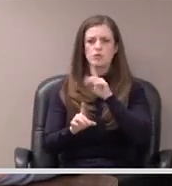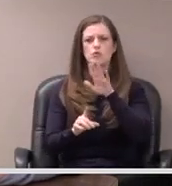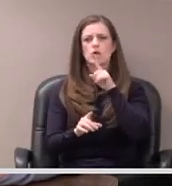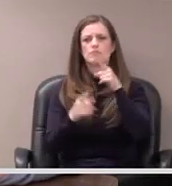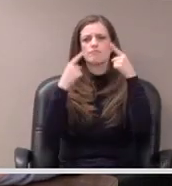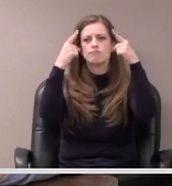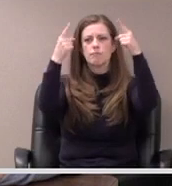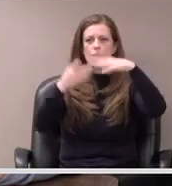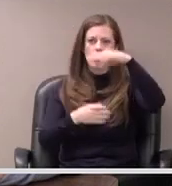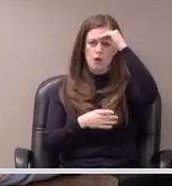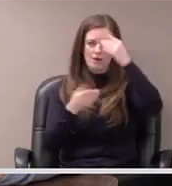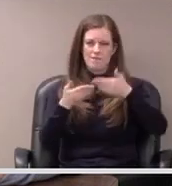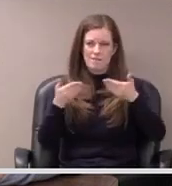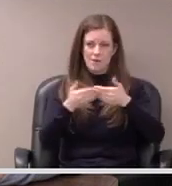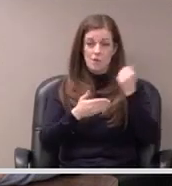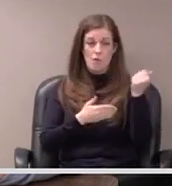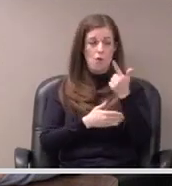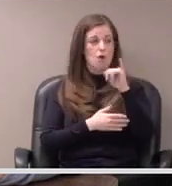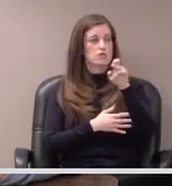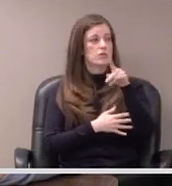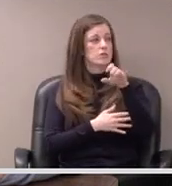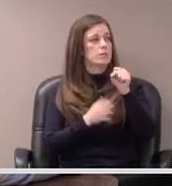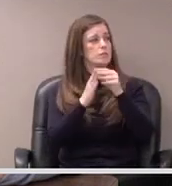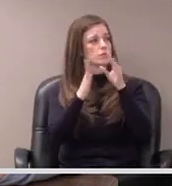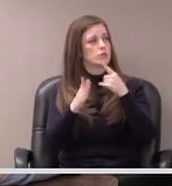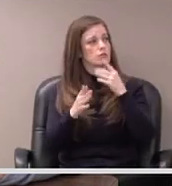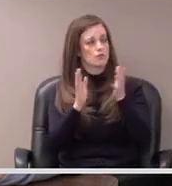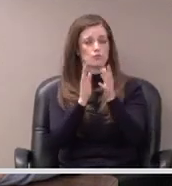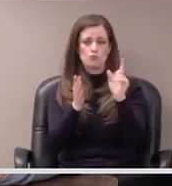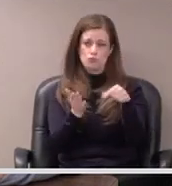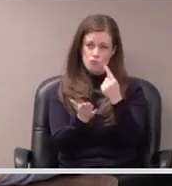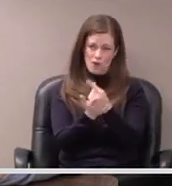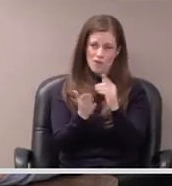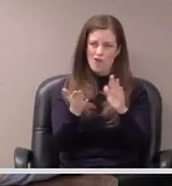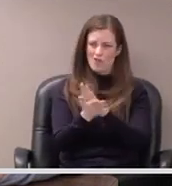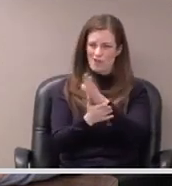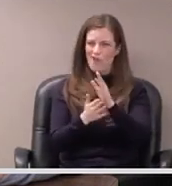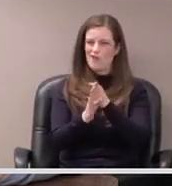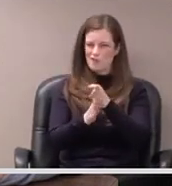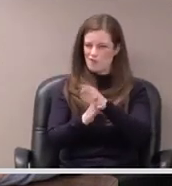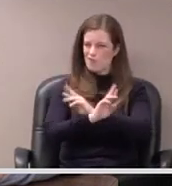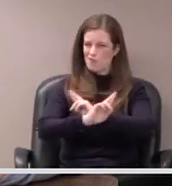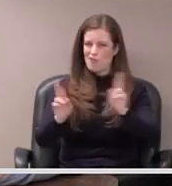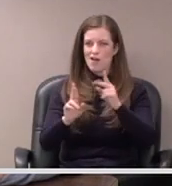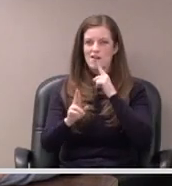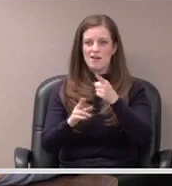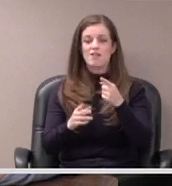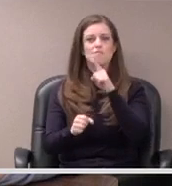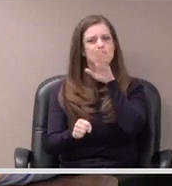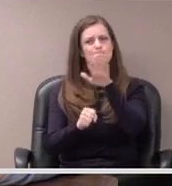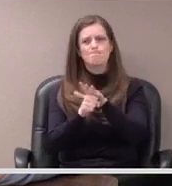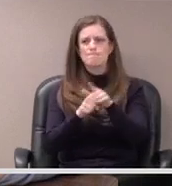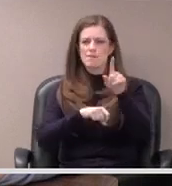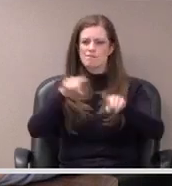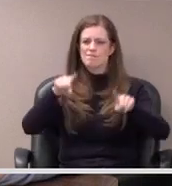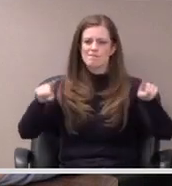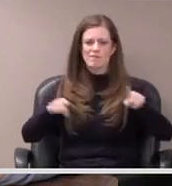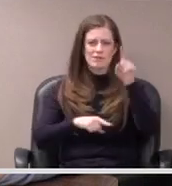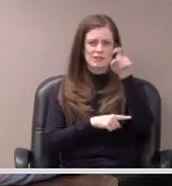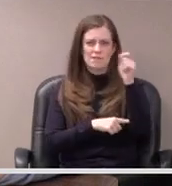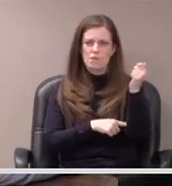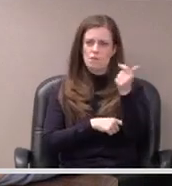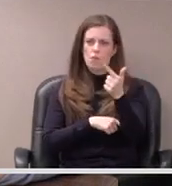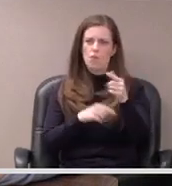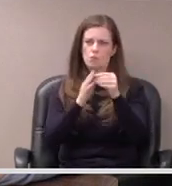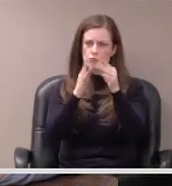environment and prepare all JCPS students to graduate college and career ready. They are committed to meet the diverse educational needs of all